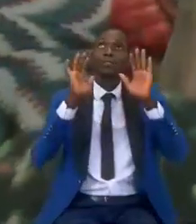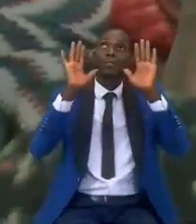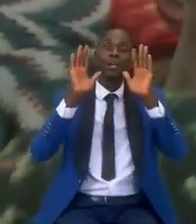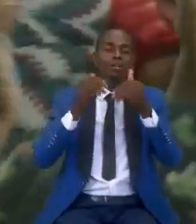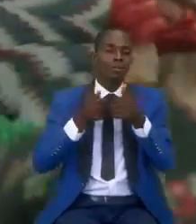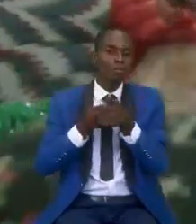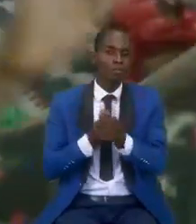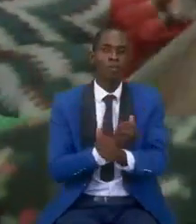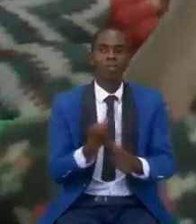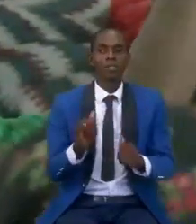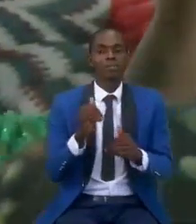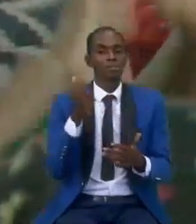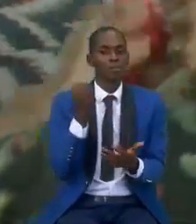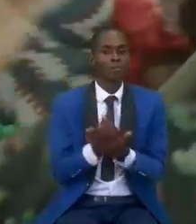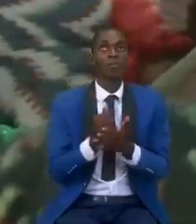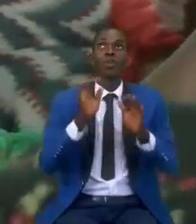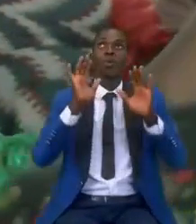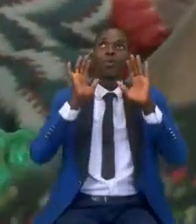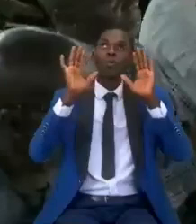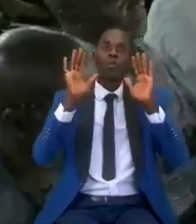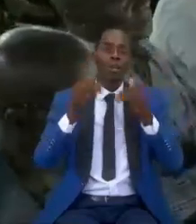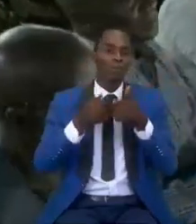Miracles following.